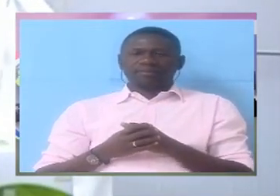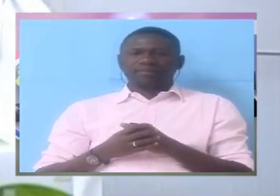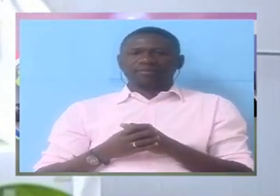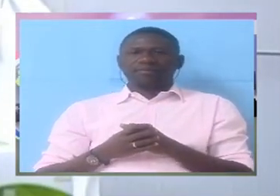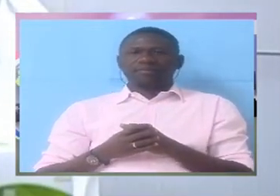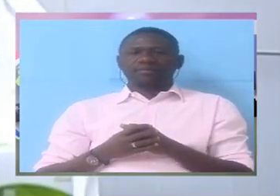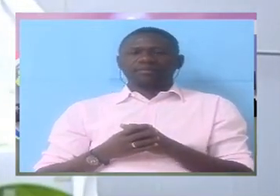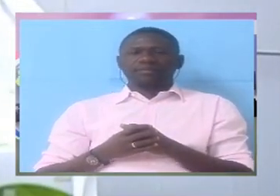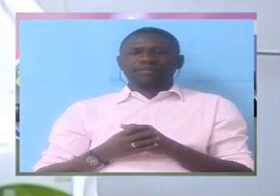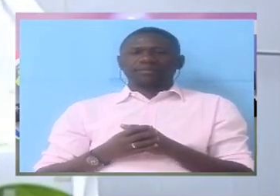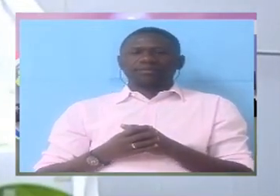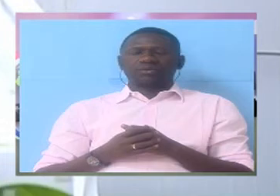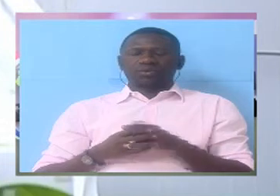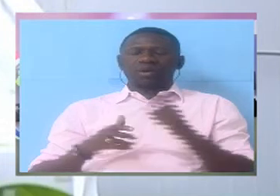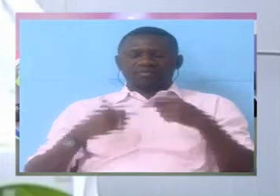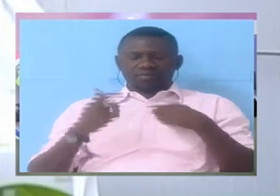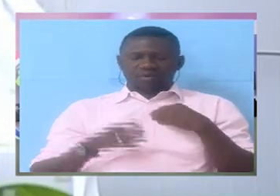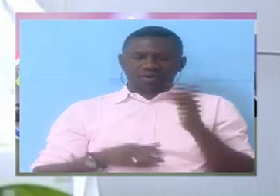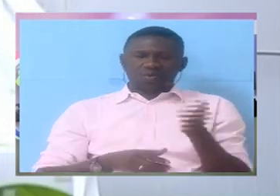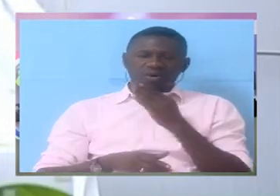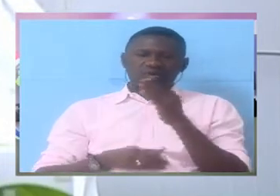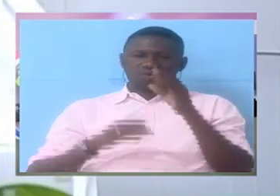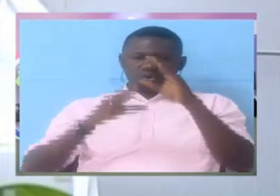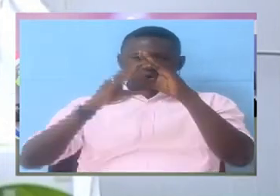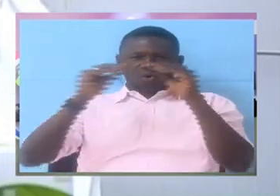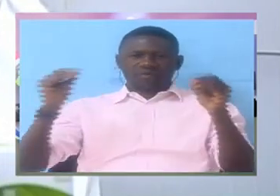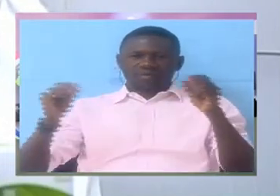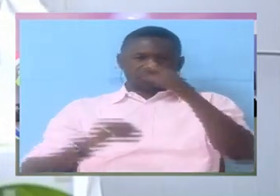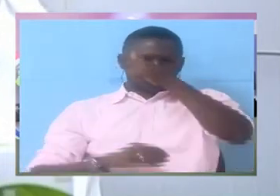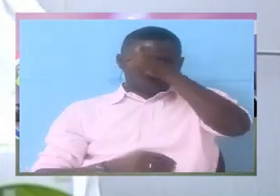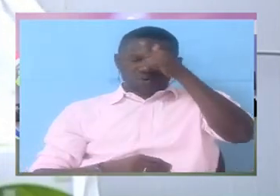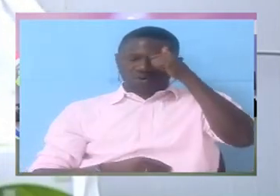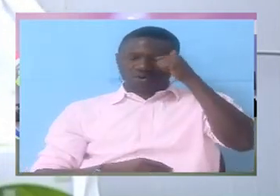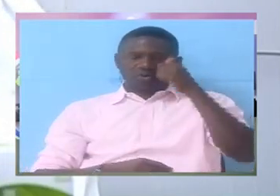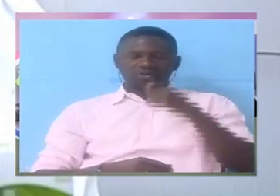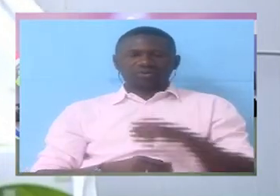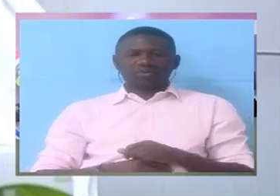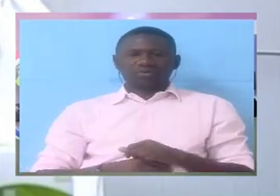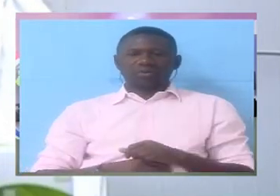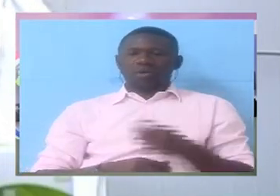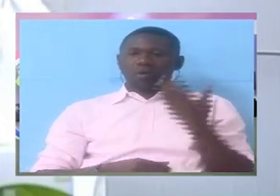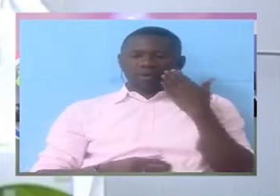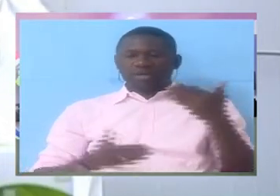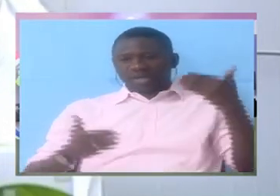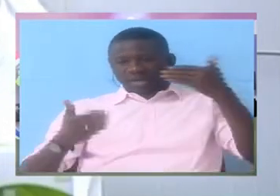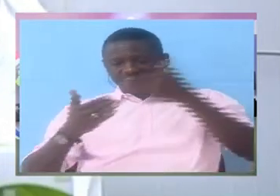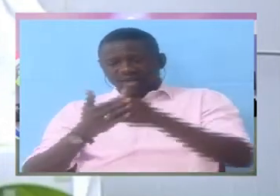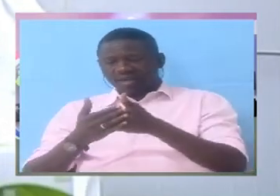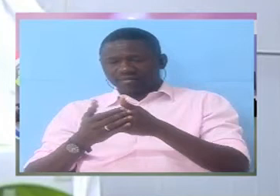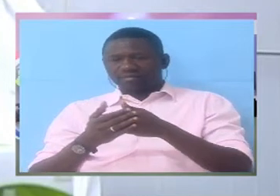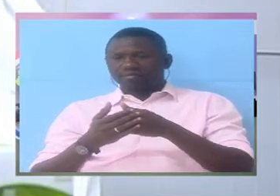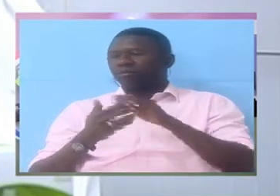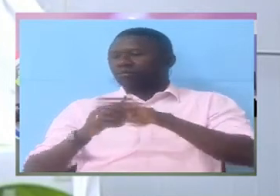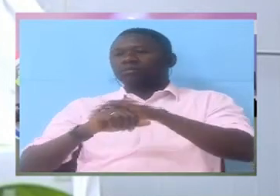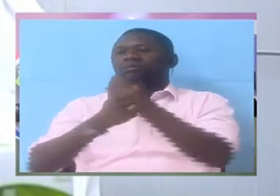went to office. Rintara office. On arrival. Futataji. I was arrested.